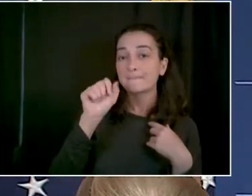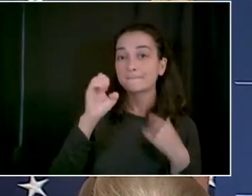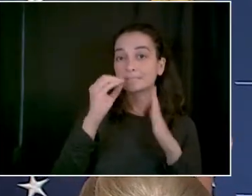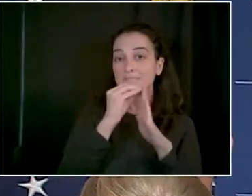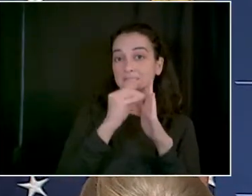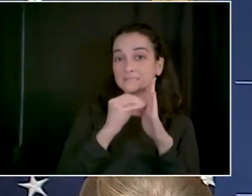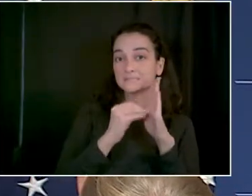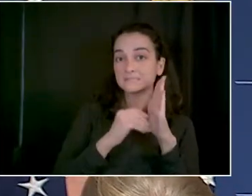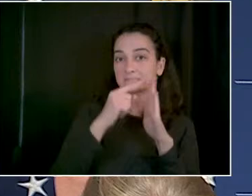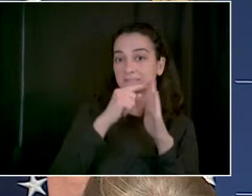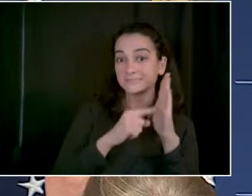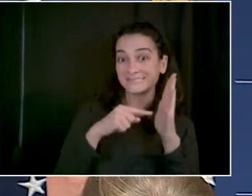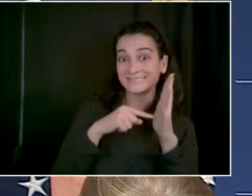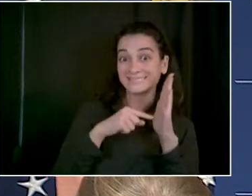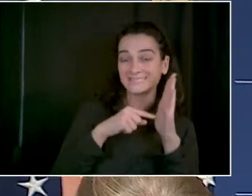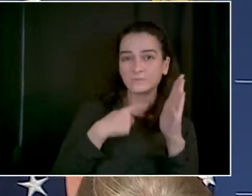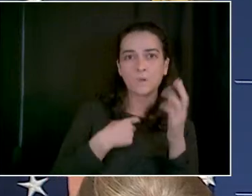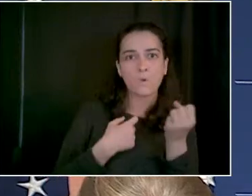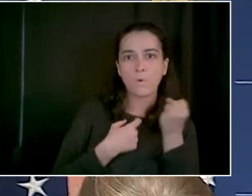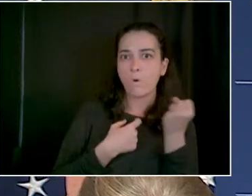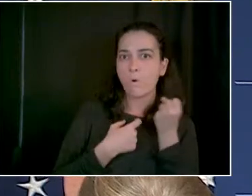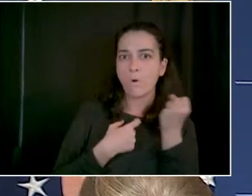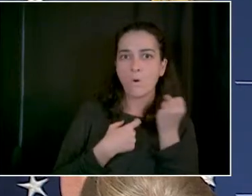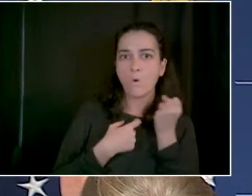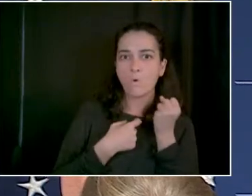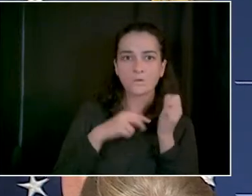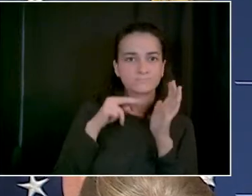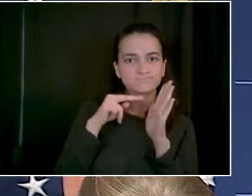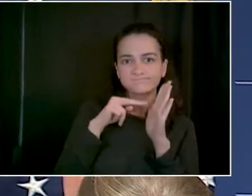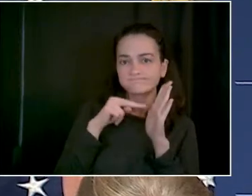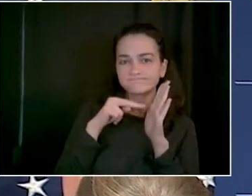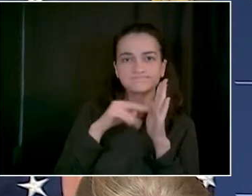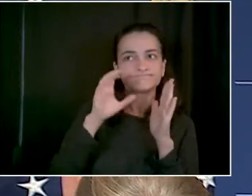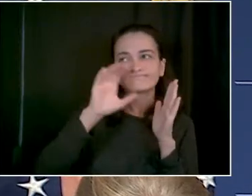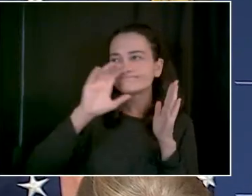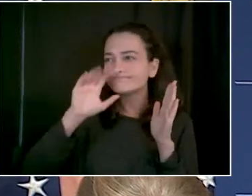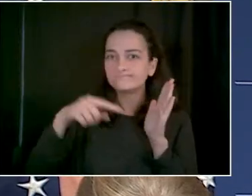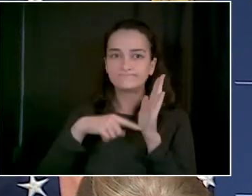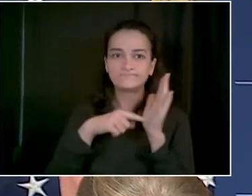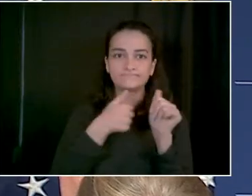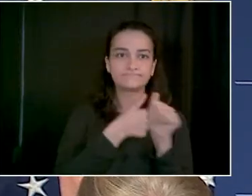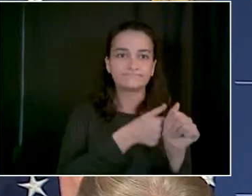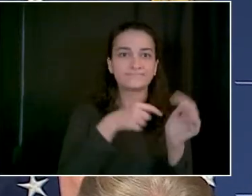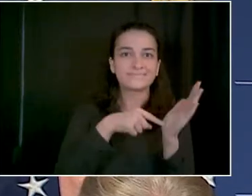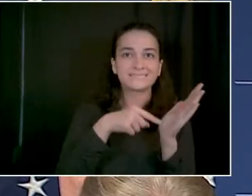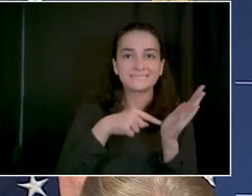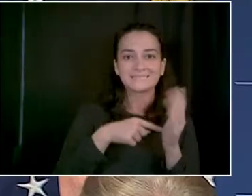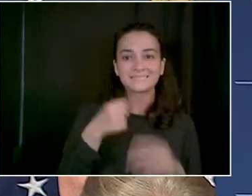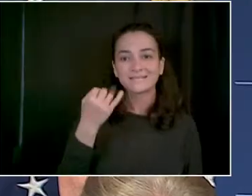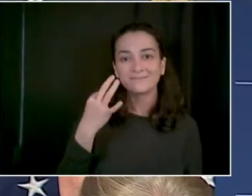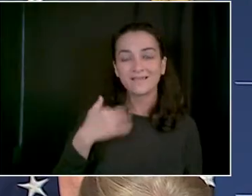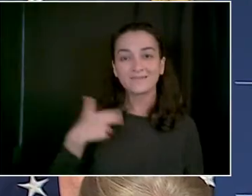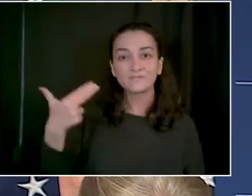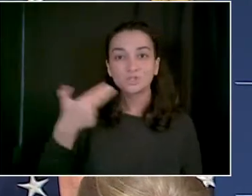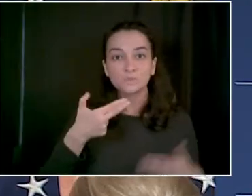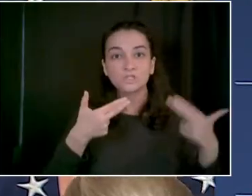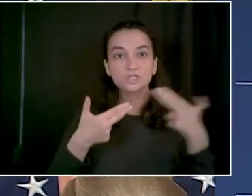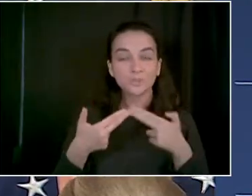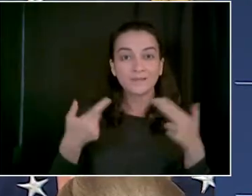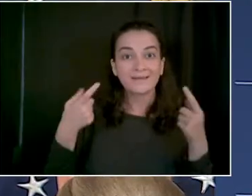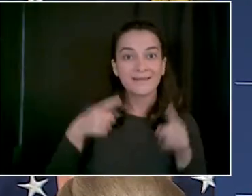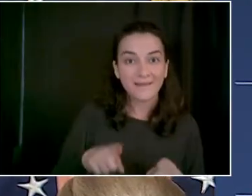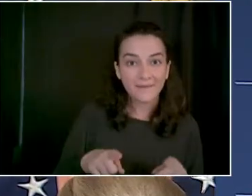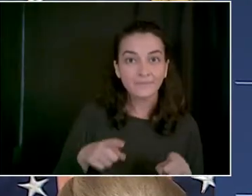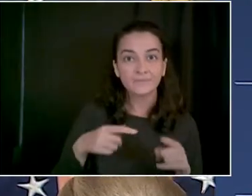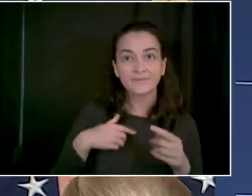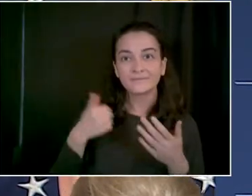are gang involved. And it prevents that. When we're able to identify gang members and gang